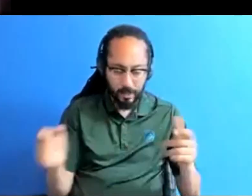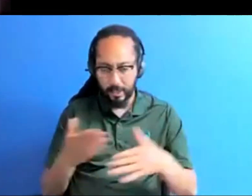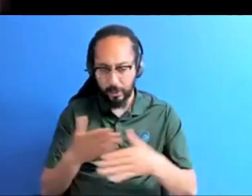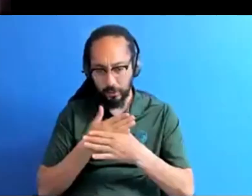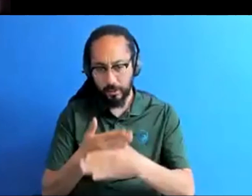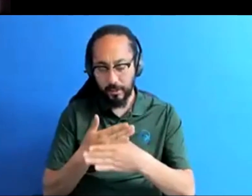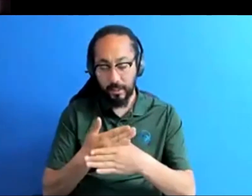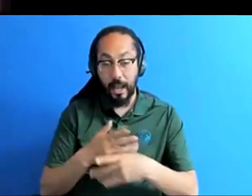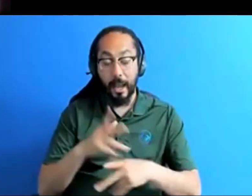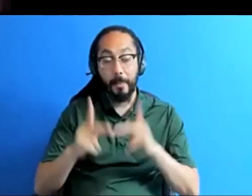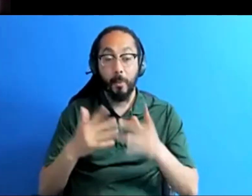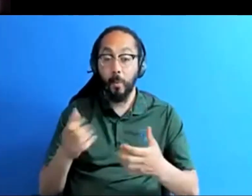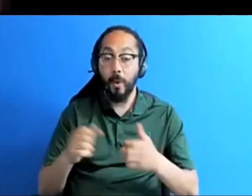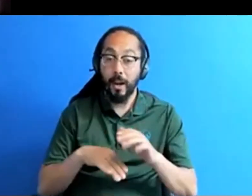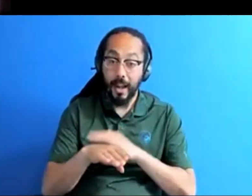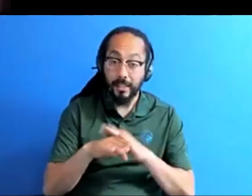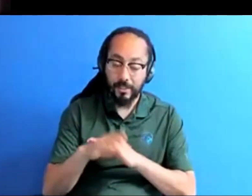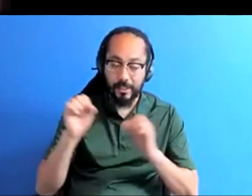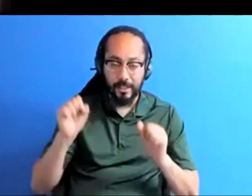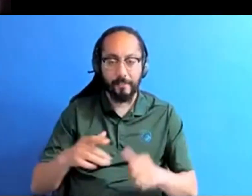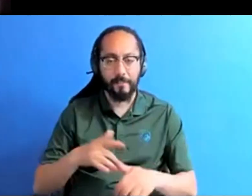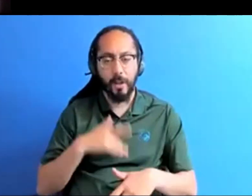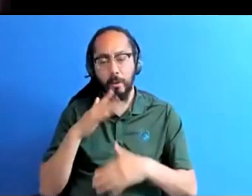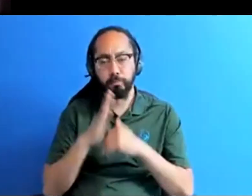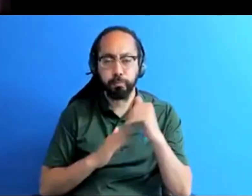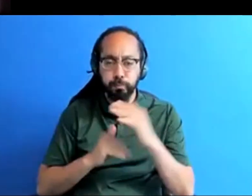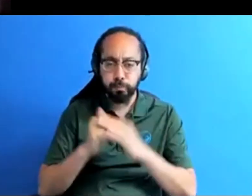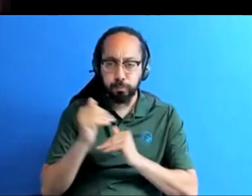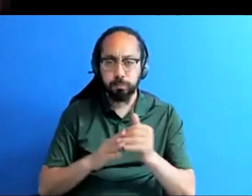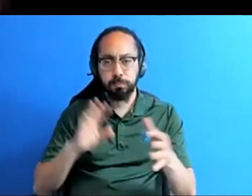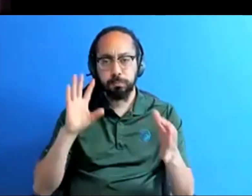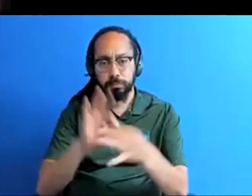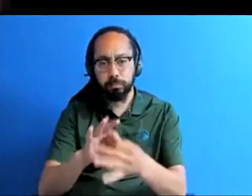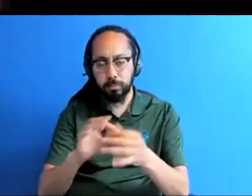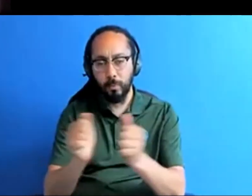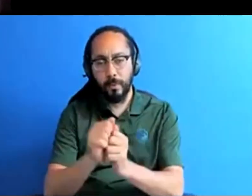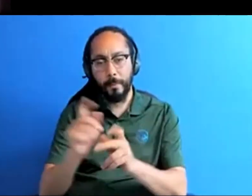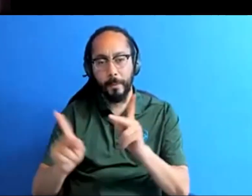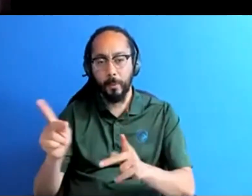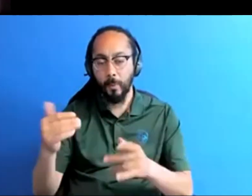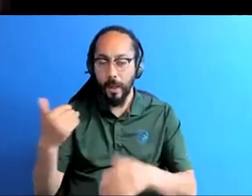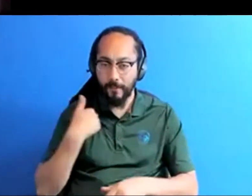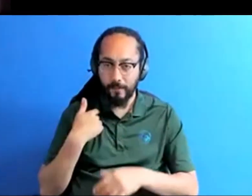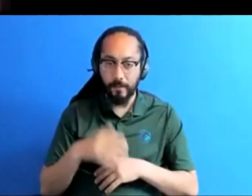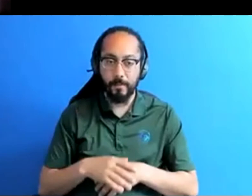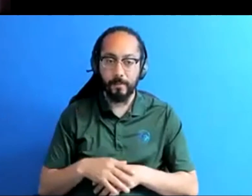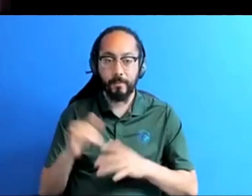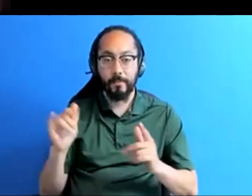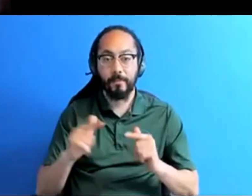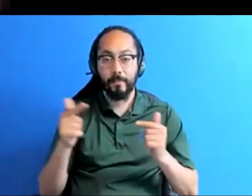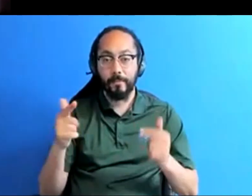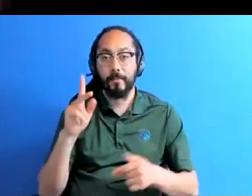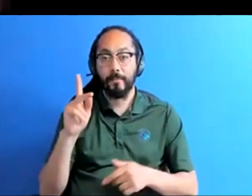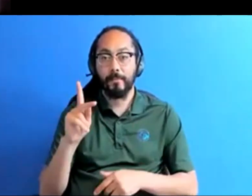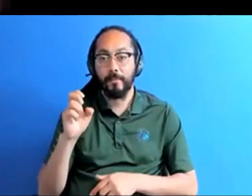want access can feel comfortable in connecting with those who do. I'm going to pass it on to Kevin, who will guide us